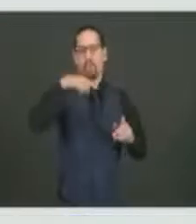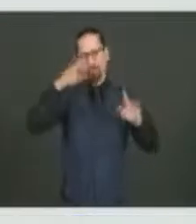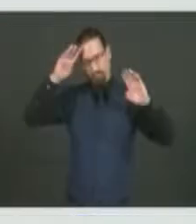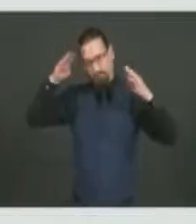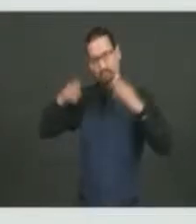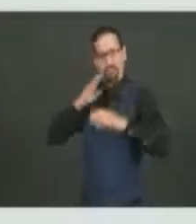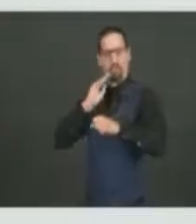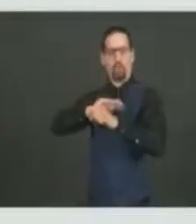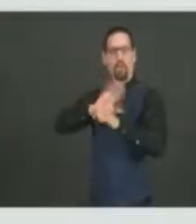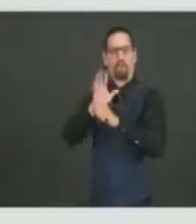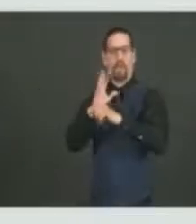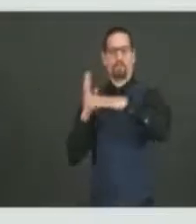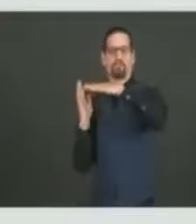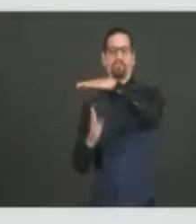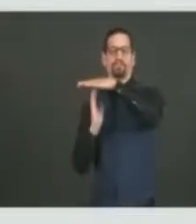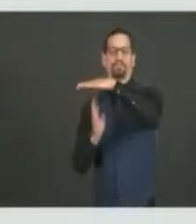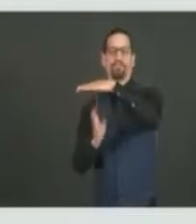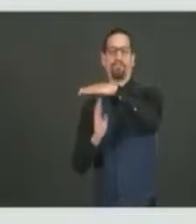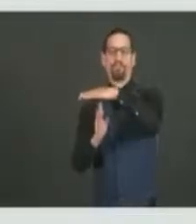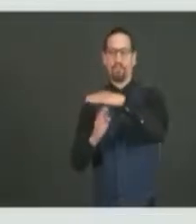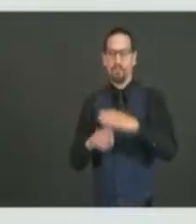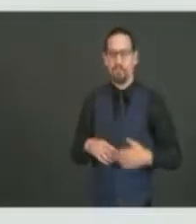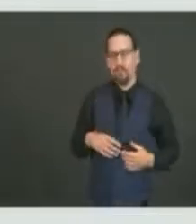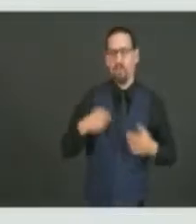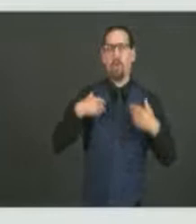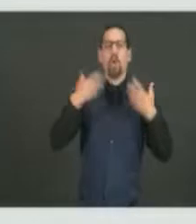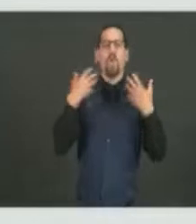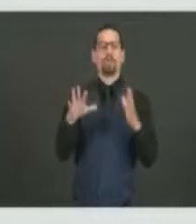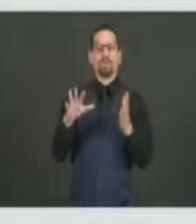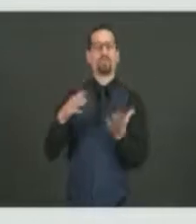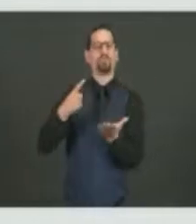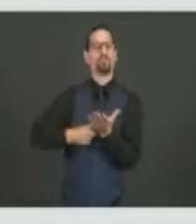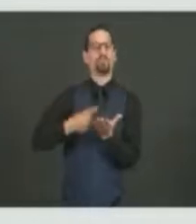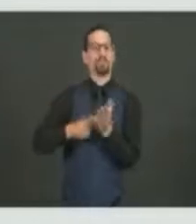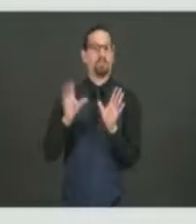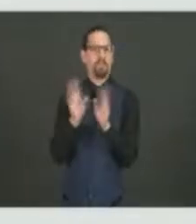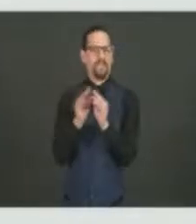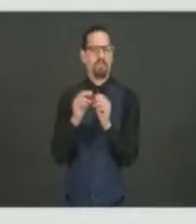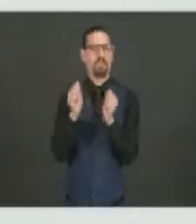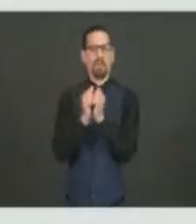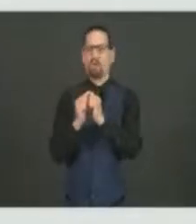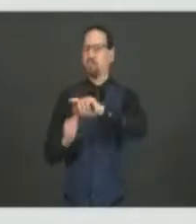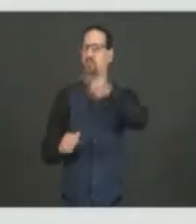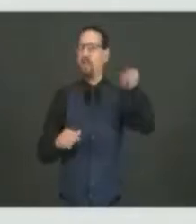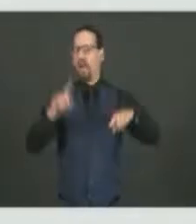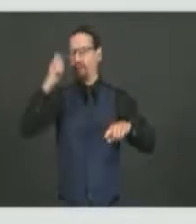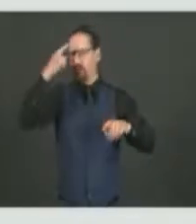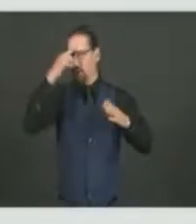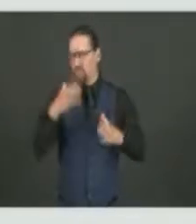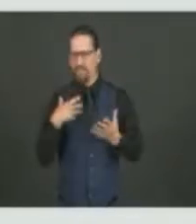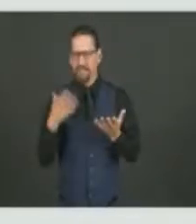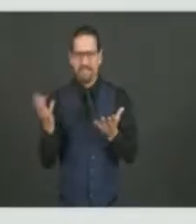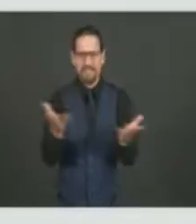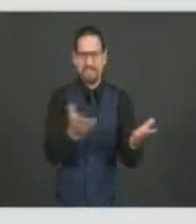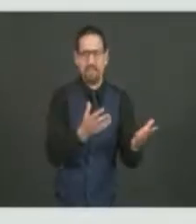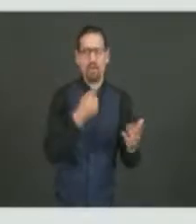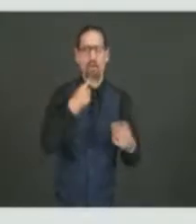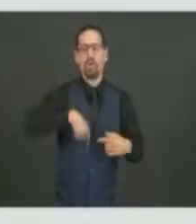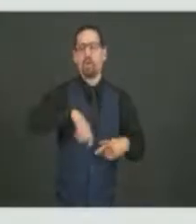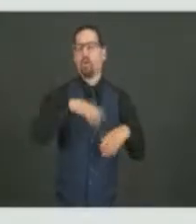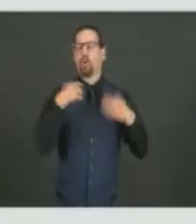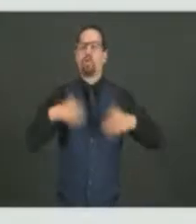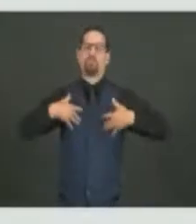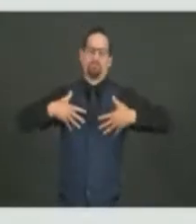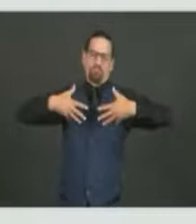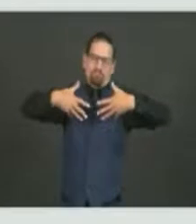I've talked to the governors of these states. They're worried about coronavirus patients overrunning their hospital systems. And so